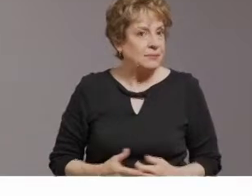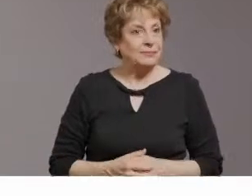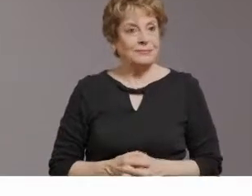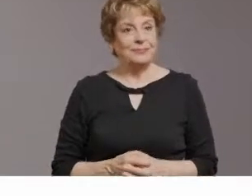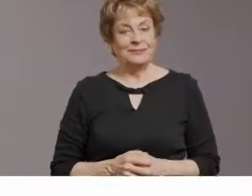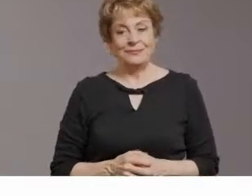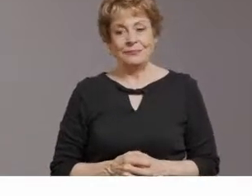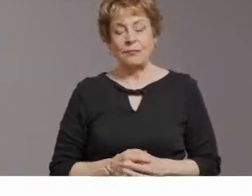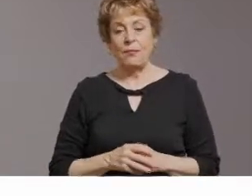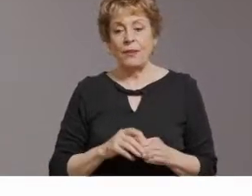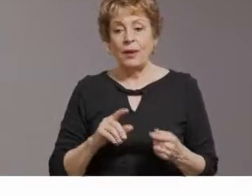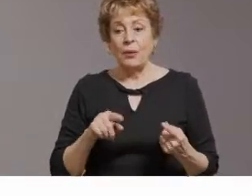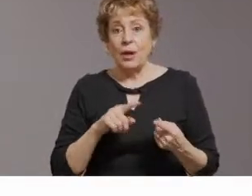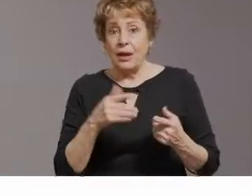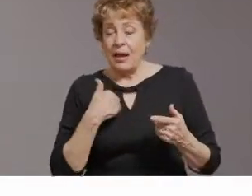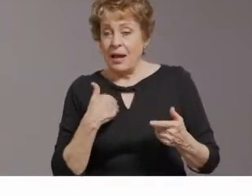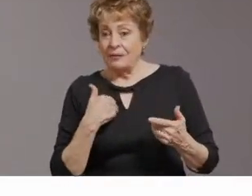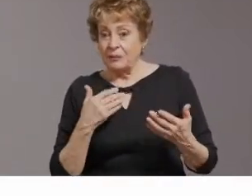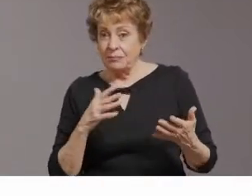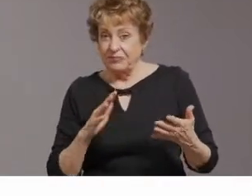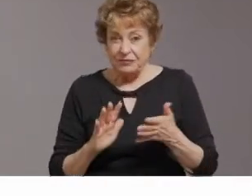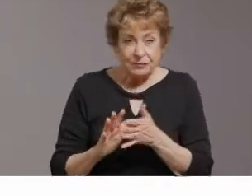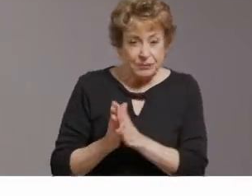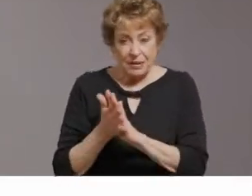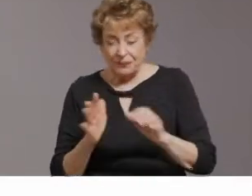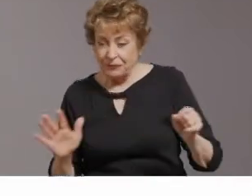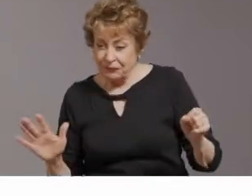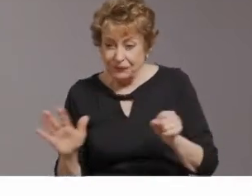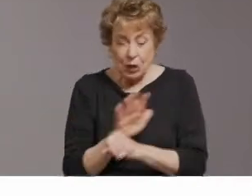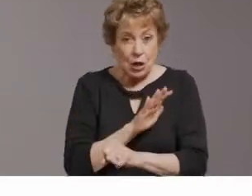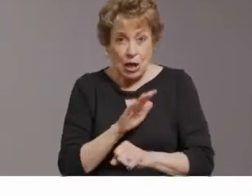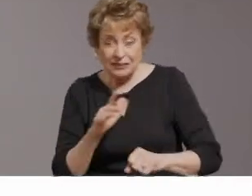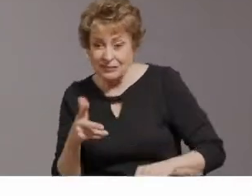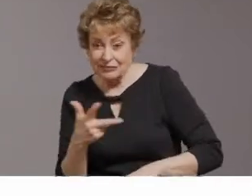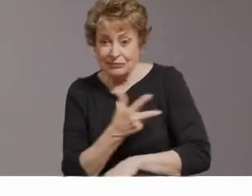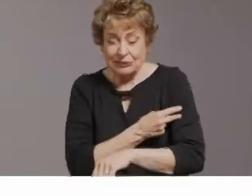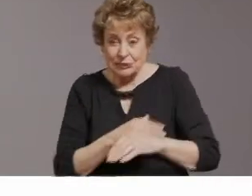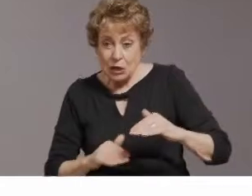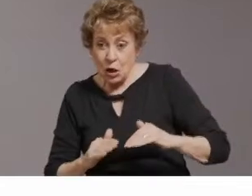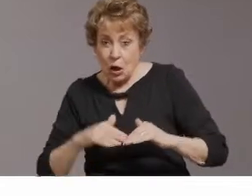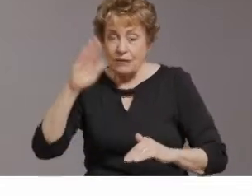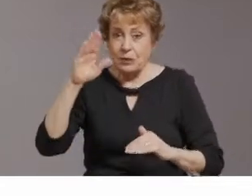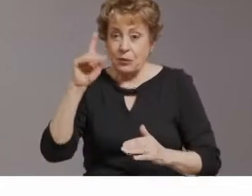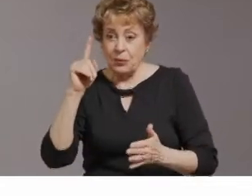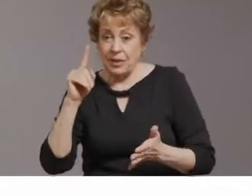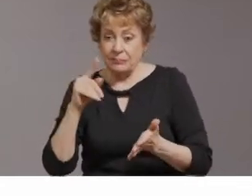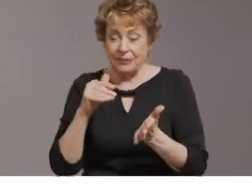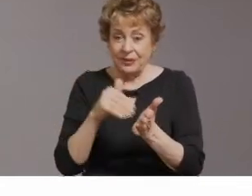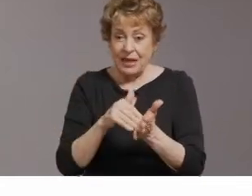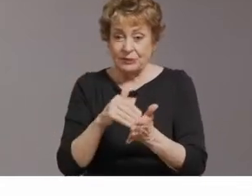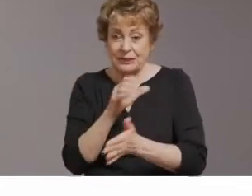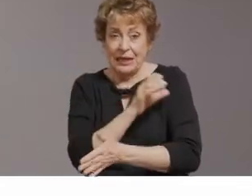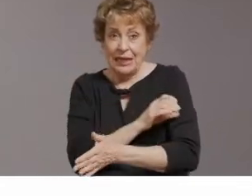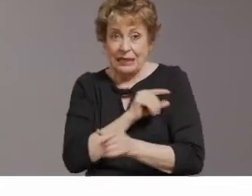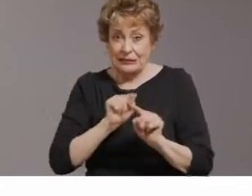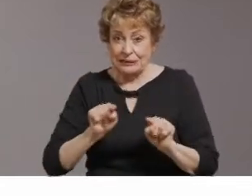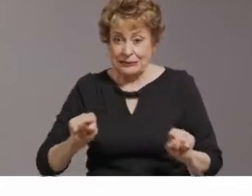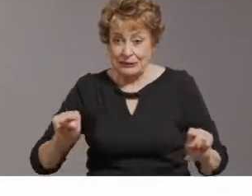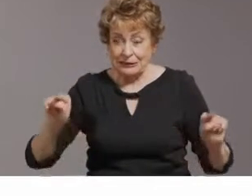more than 1,000 retail pharmacy, health centers, and dialysis clinic locations once it's fully